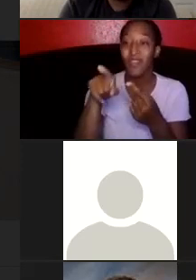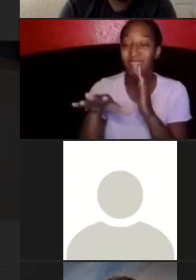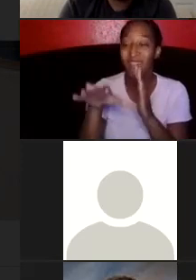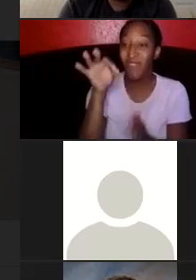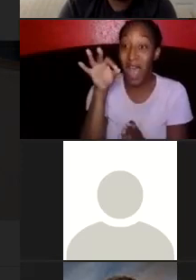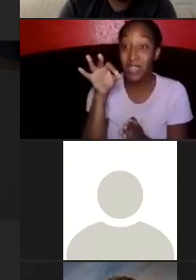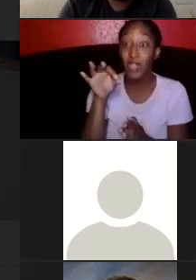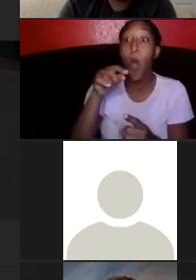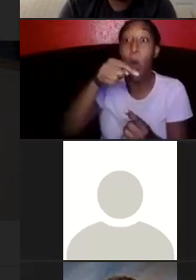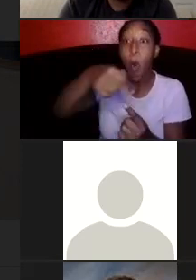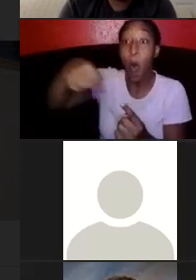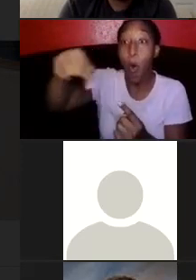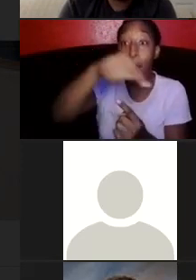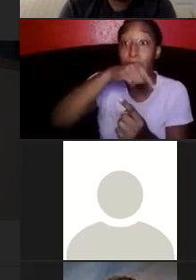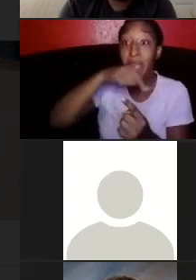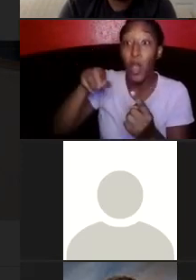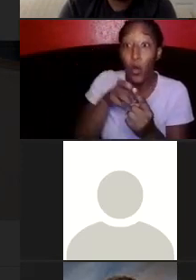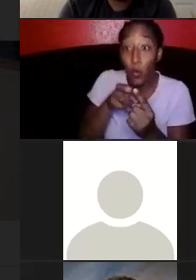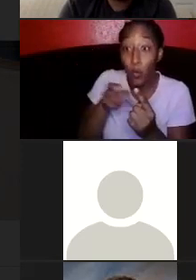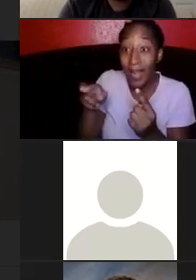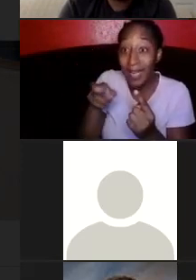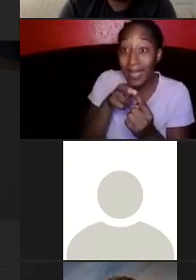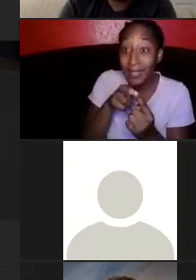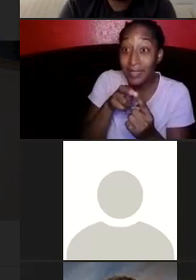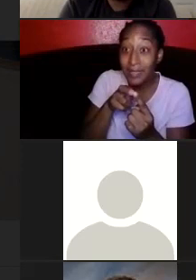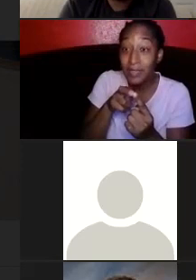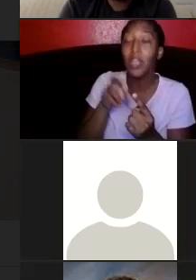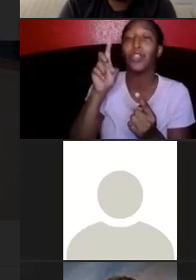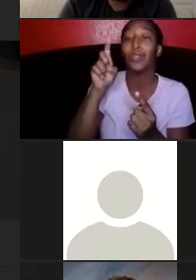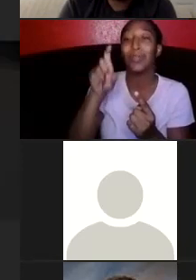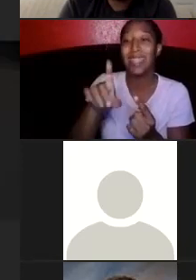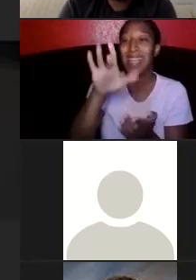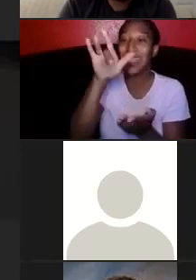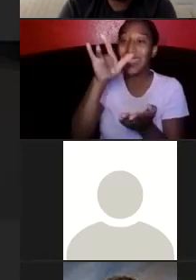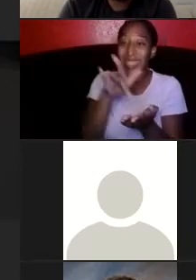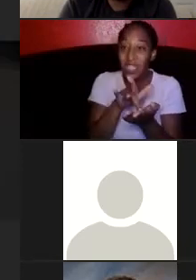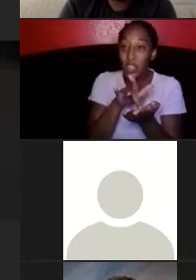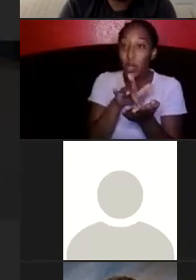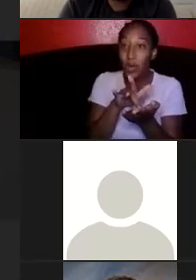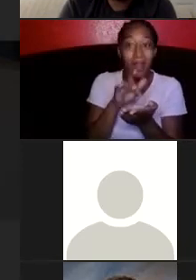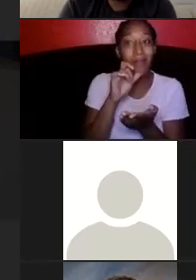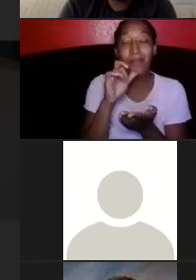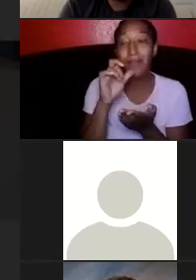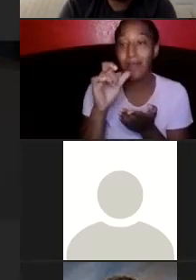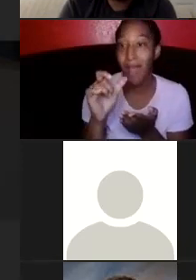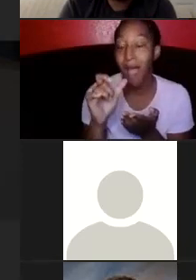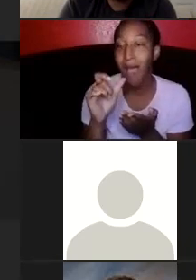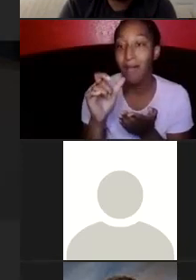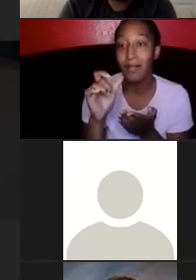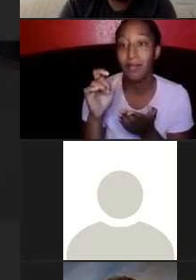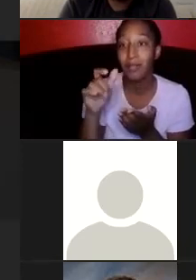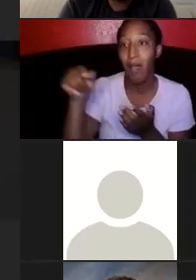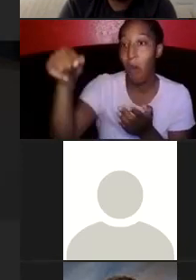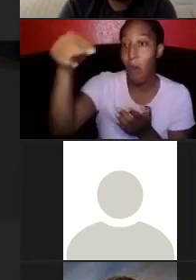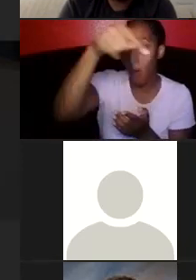the surface. Okay, the radius of the Earth is about 4,000 miles. So